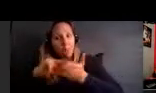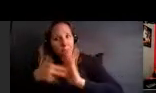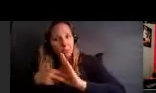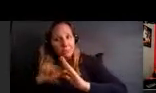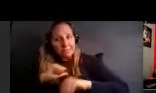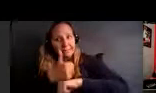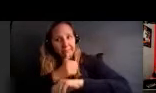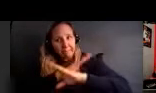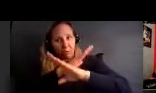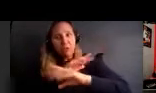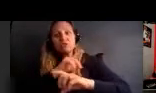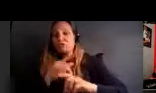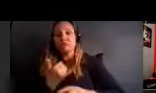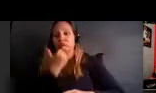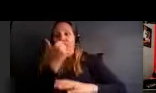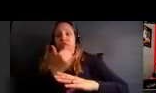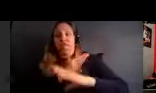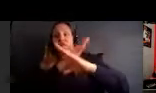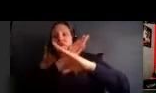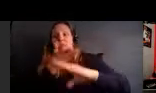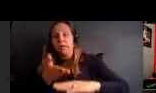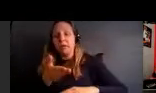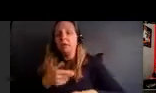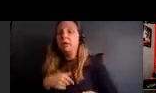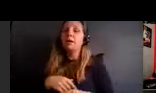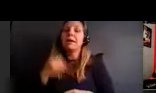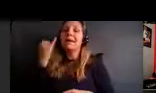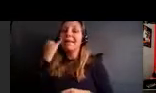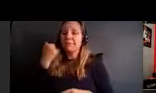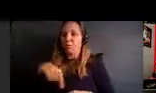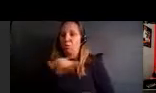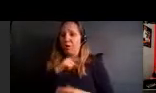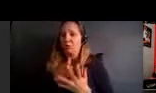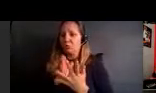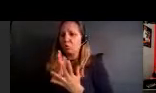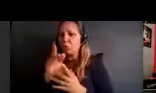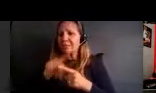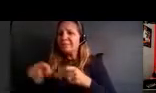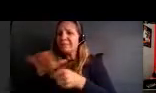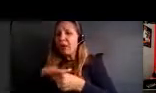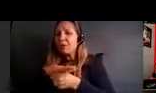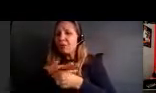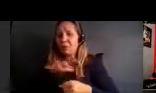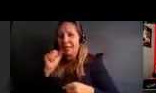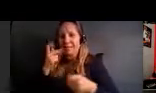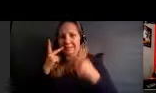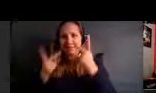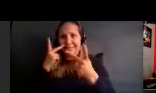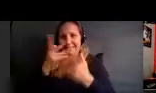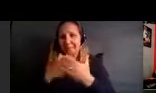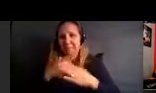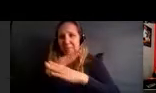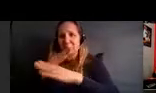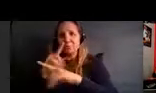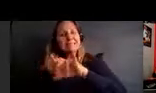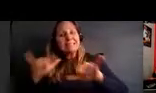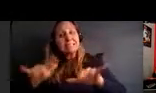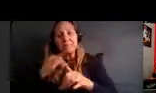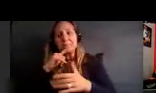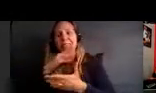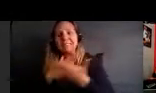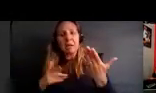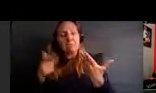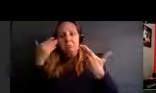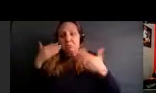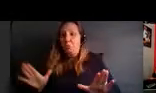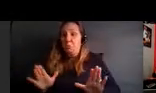when we are kind of going through the various spaces, but there are a lot of things that we wouldn't necessarily immediately be aware of, and they